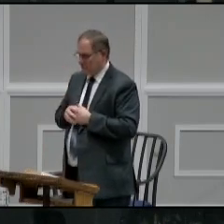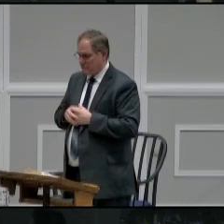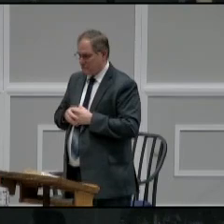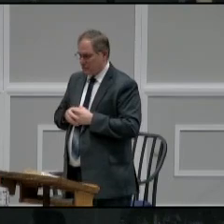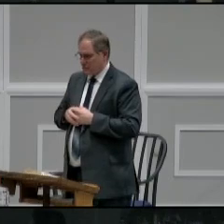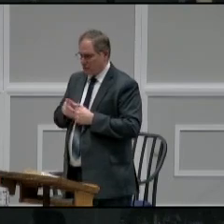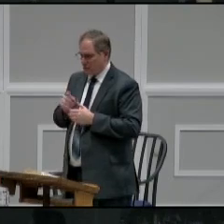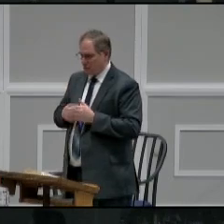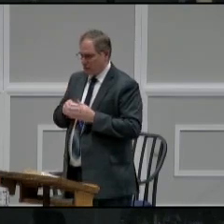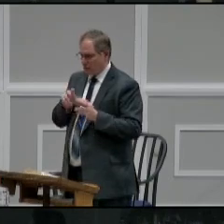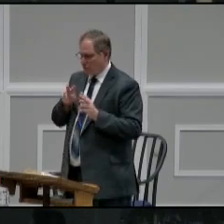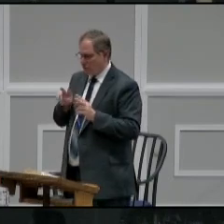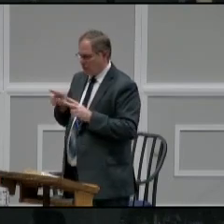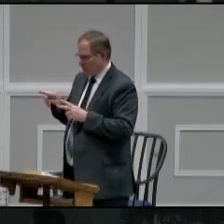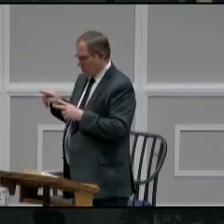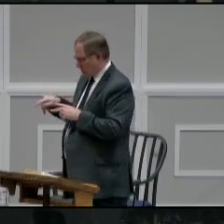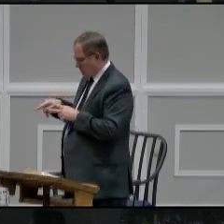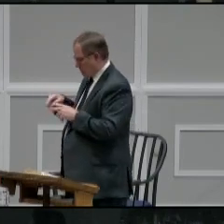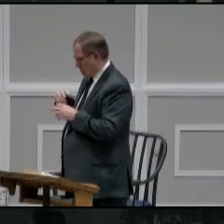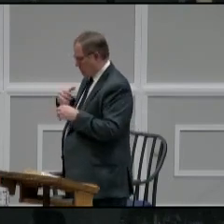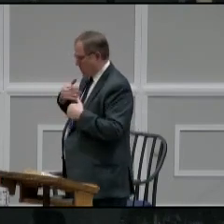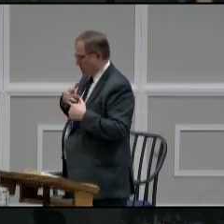What do you turn to when you're feeling stressed?